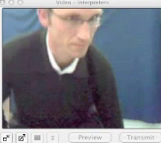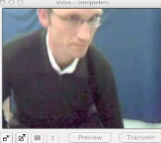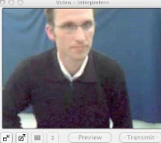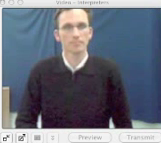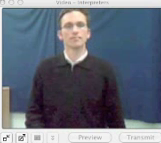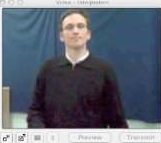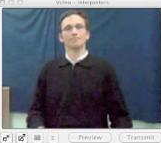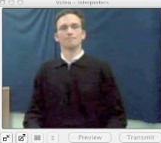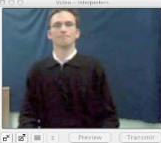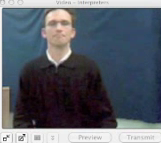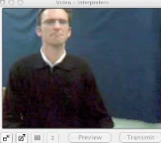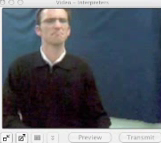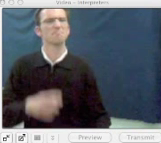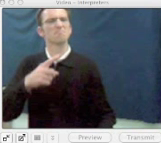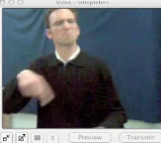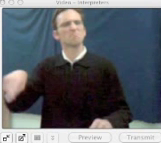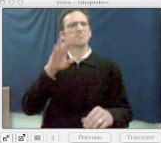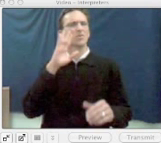We'll spend time on that.